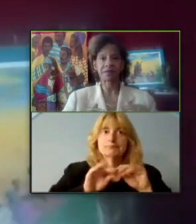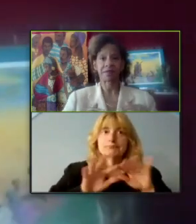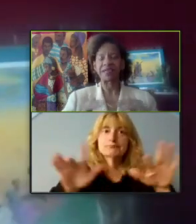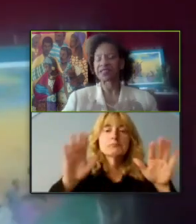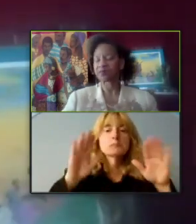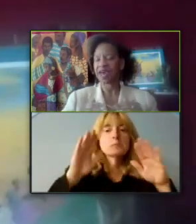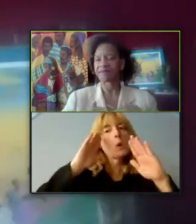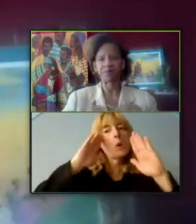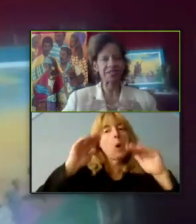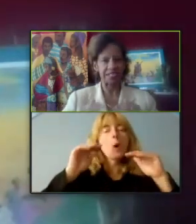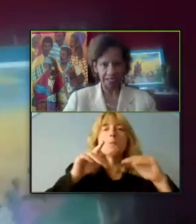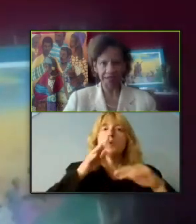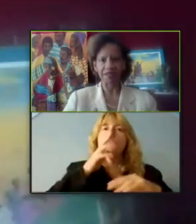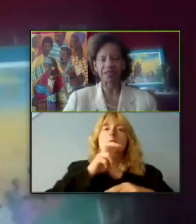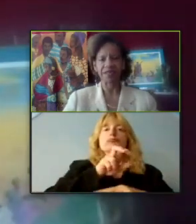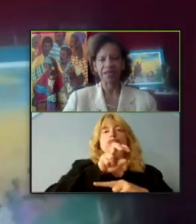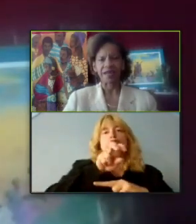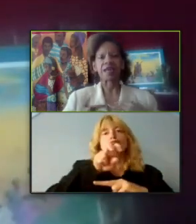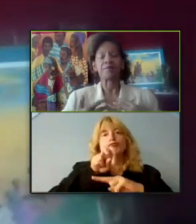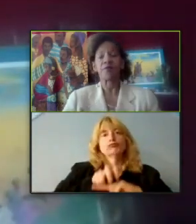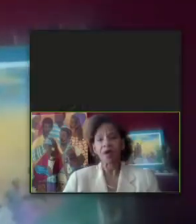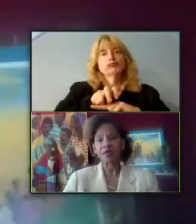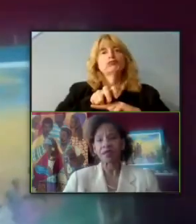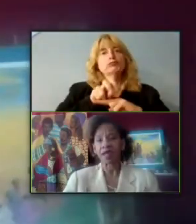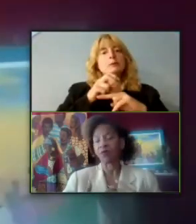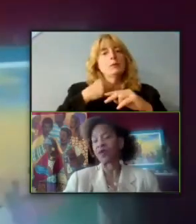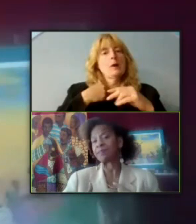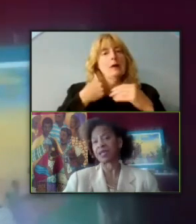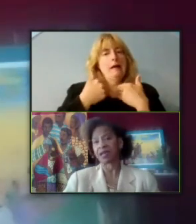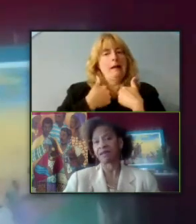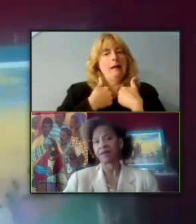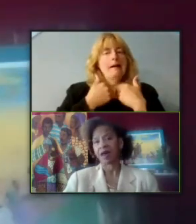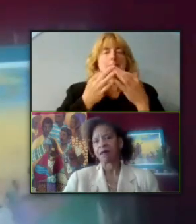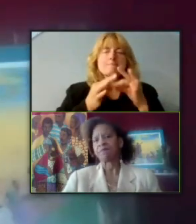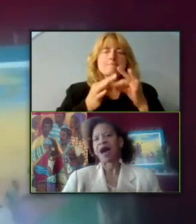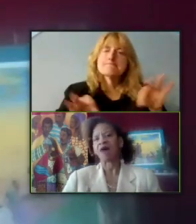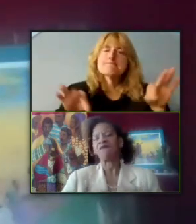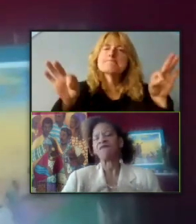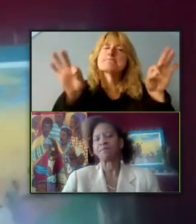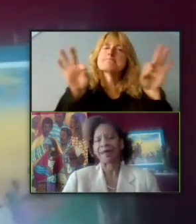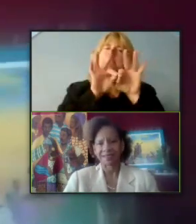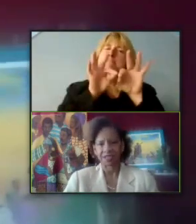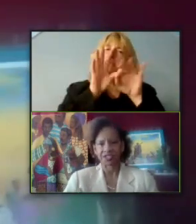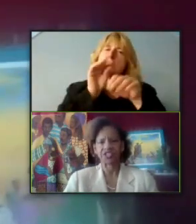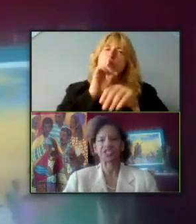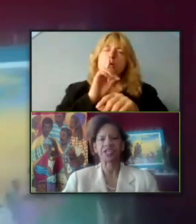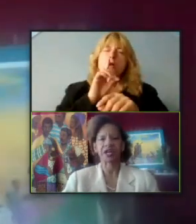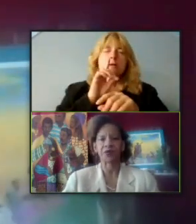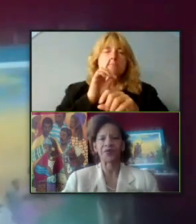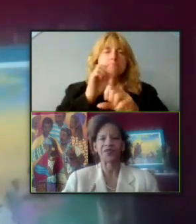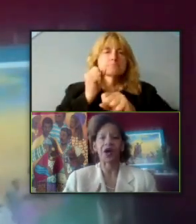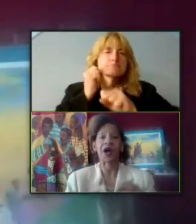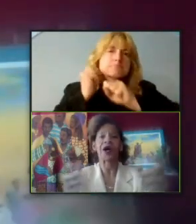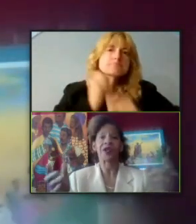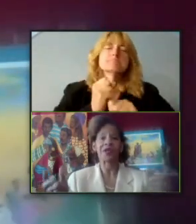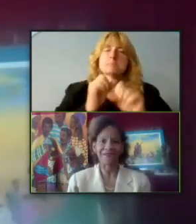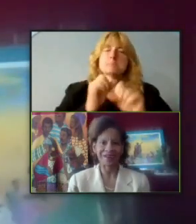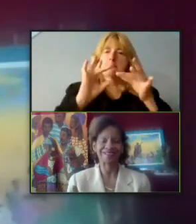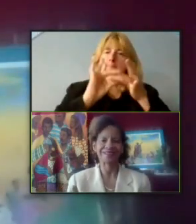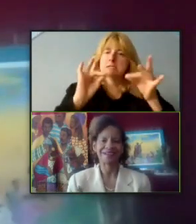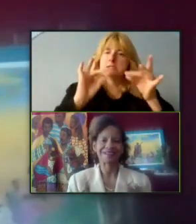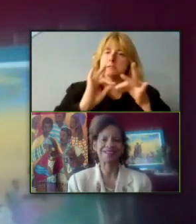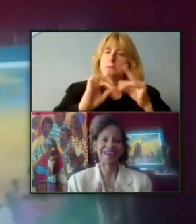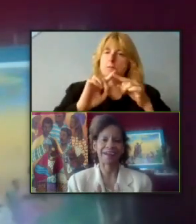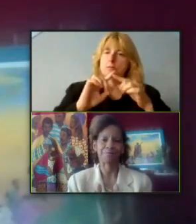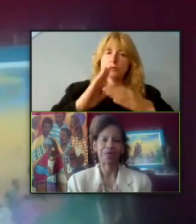settled because we have a particularly important and we believe powerful message to share with all of